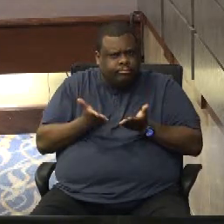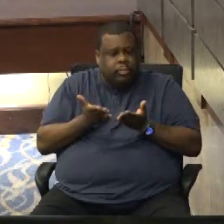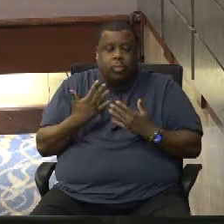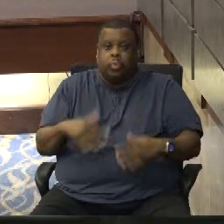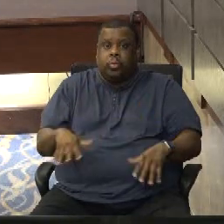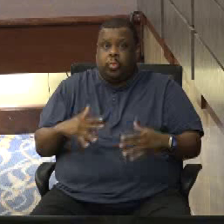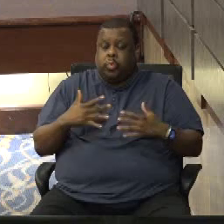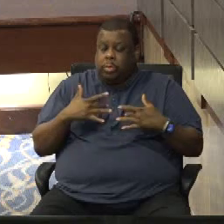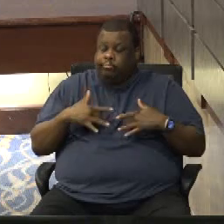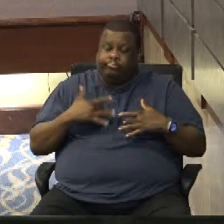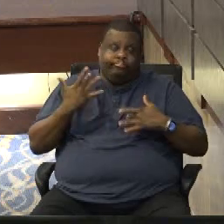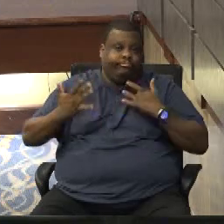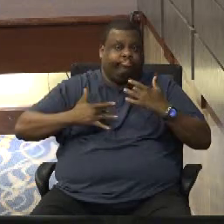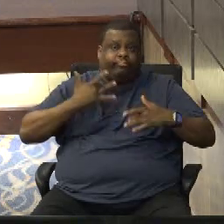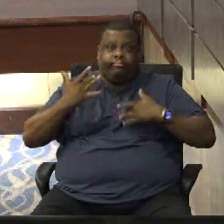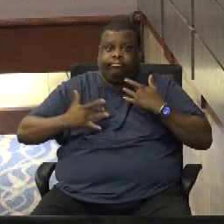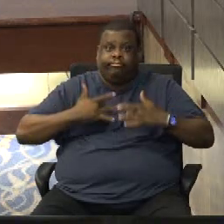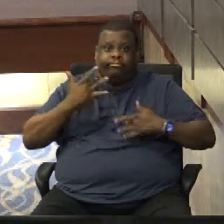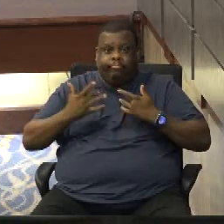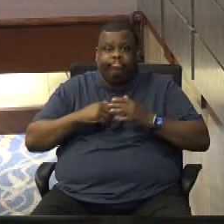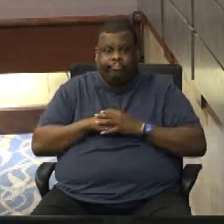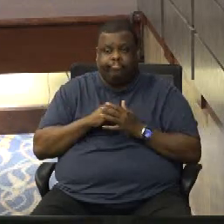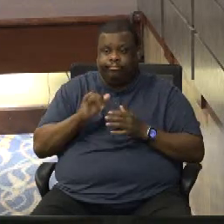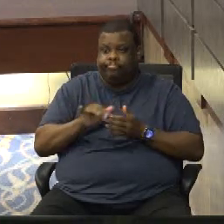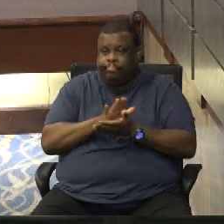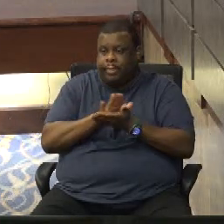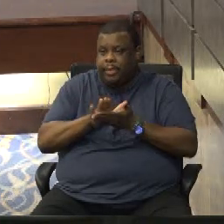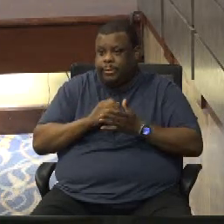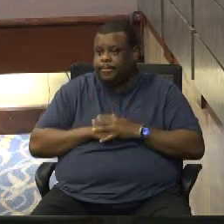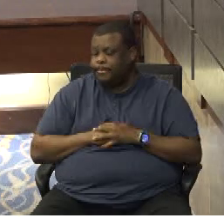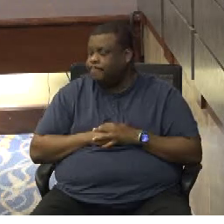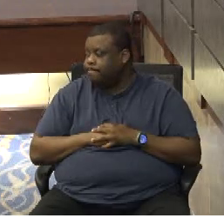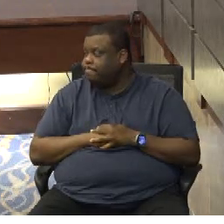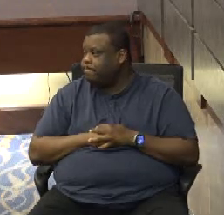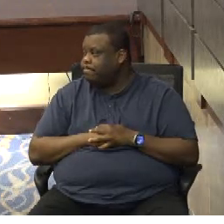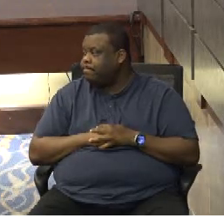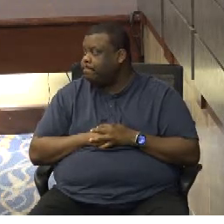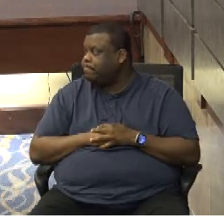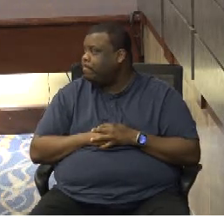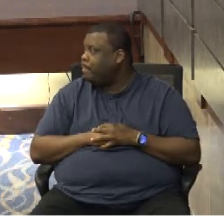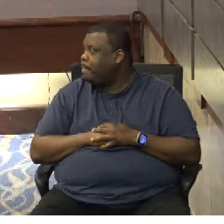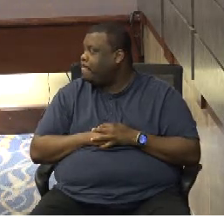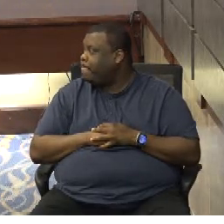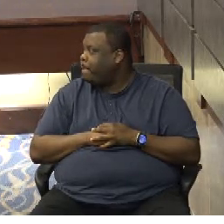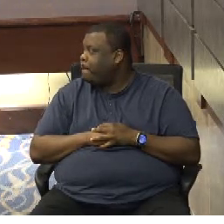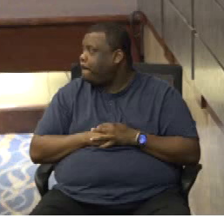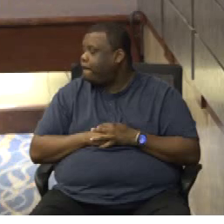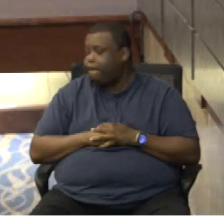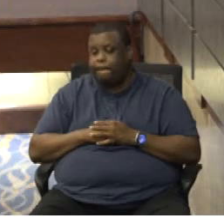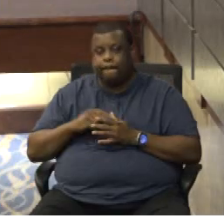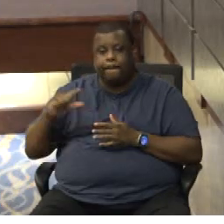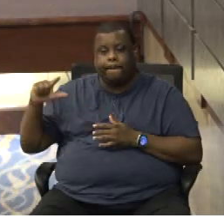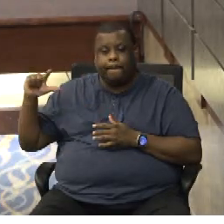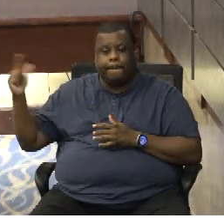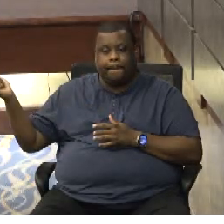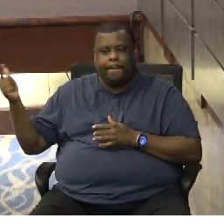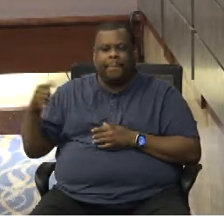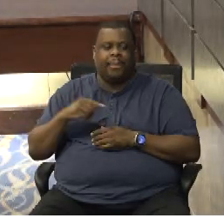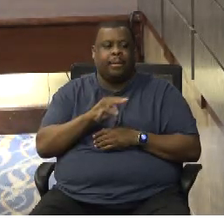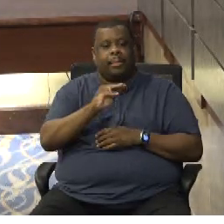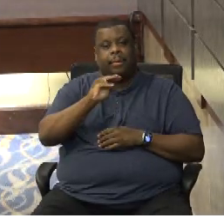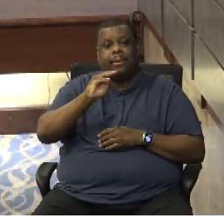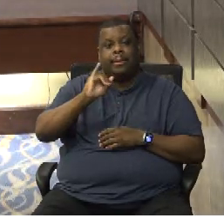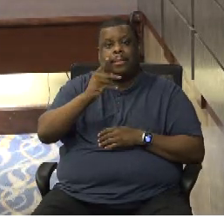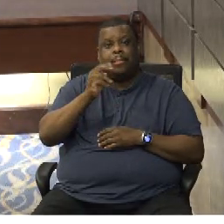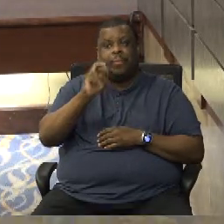excited about our being able to take this guidebook and deploy it. So we're not supposed, I mean, he's excited because we're not supposed